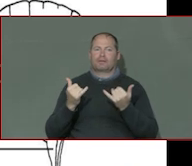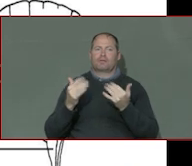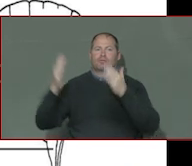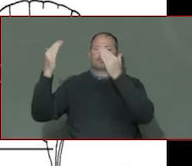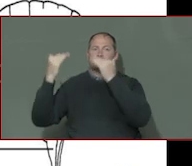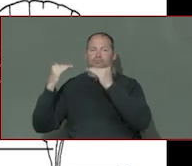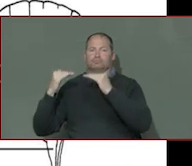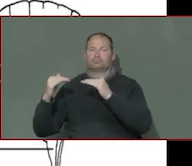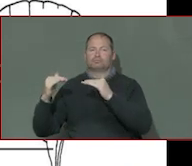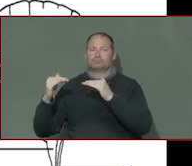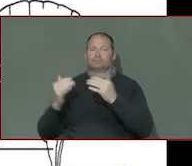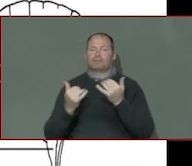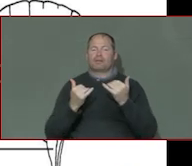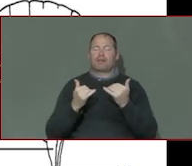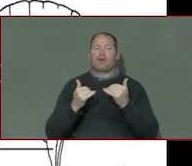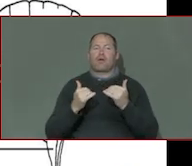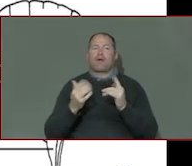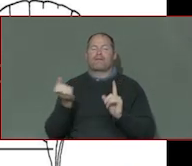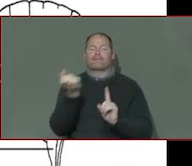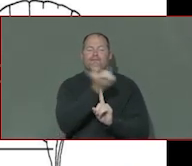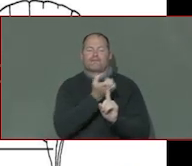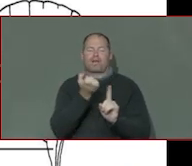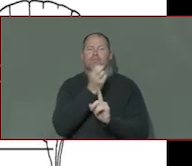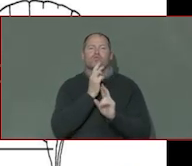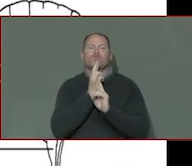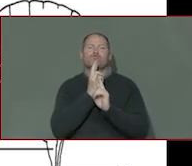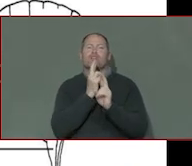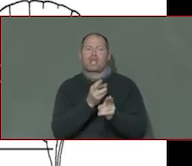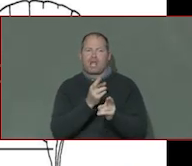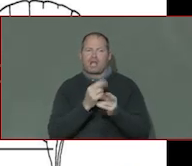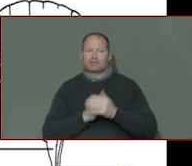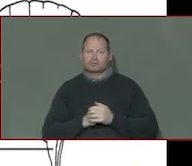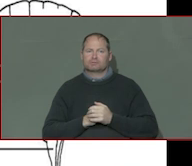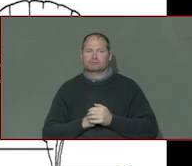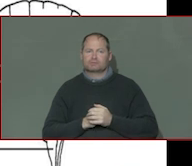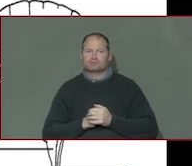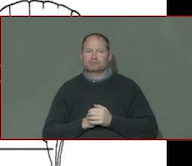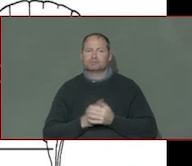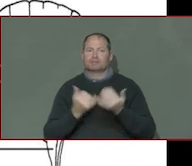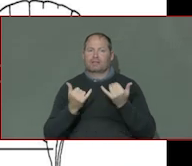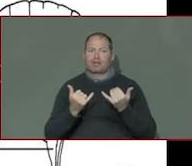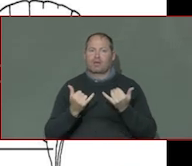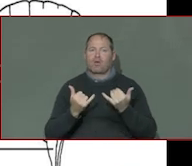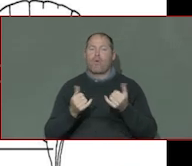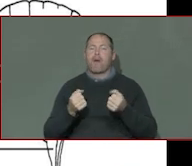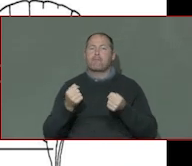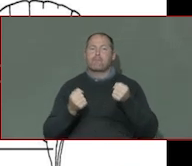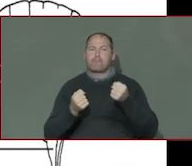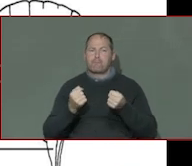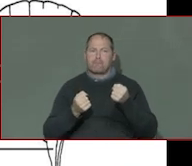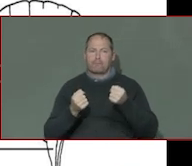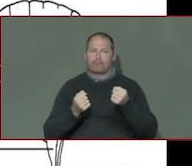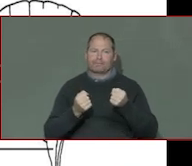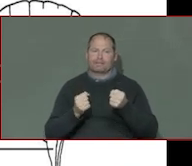you're going to react to your environment, always the motor neuron is so important. We must be able to draw